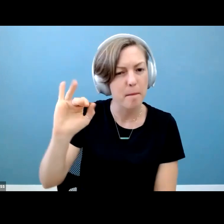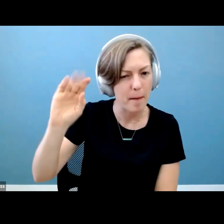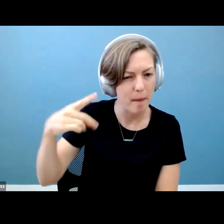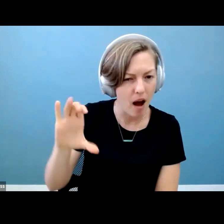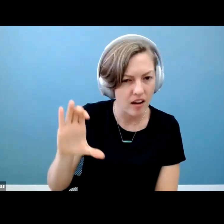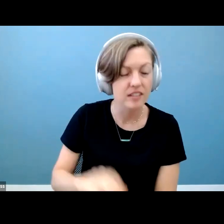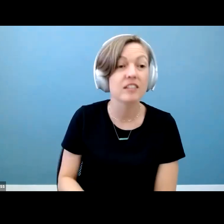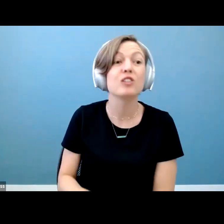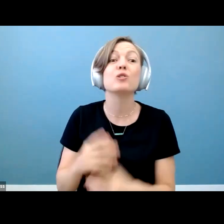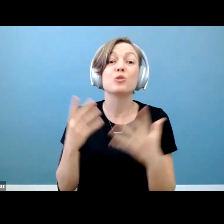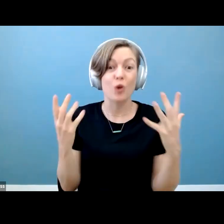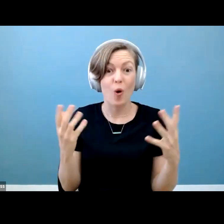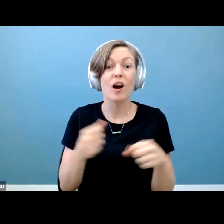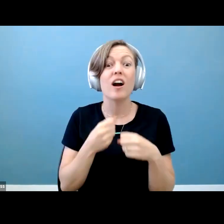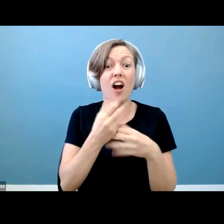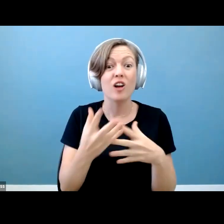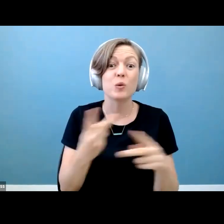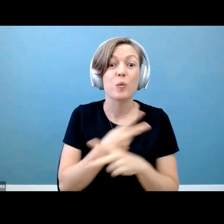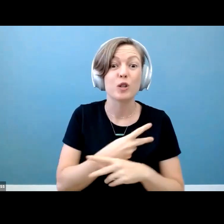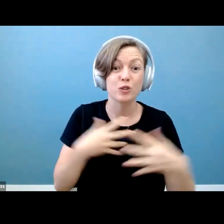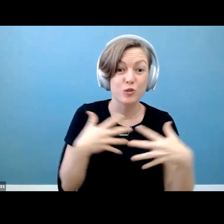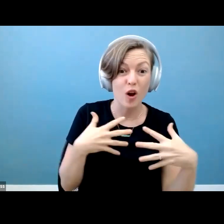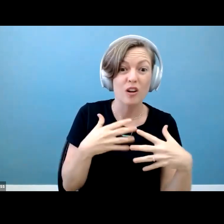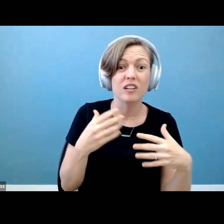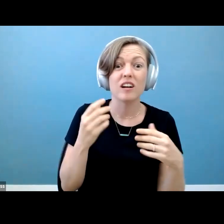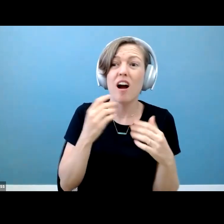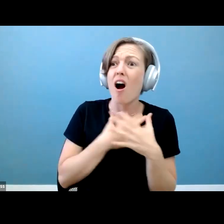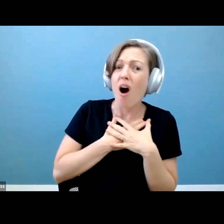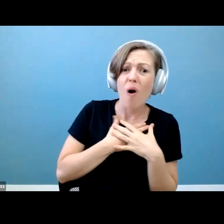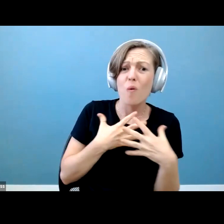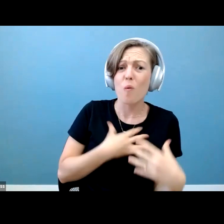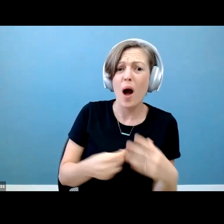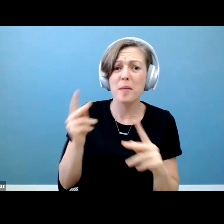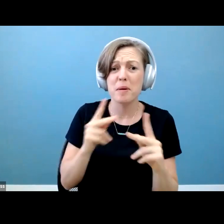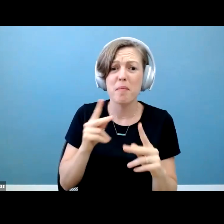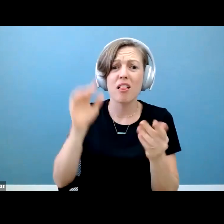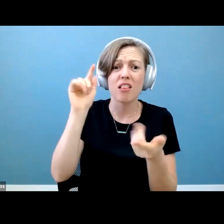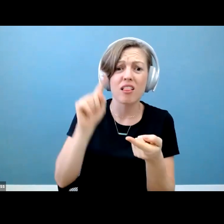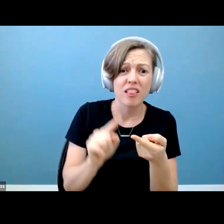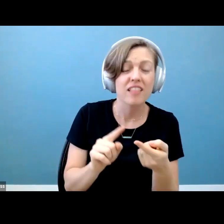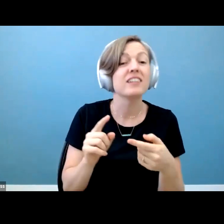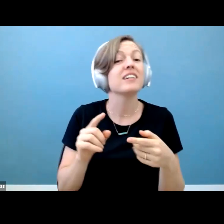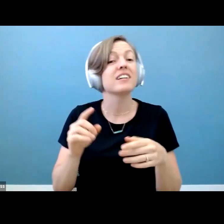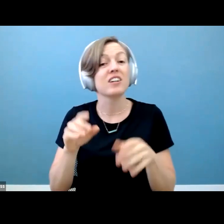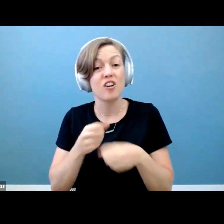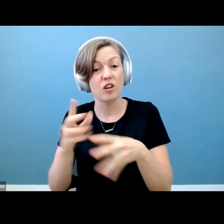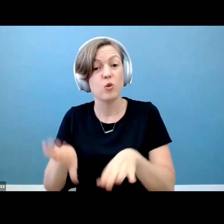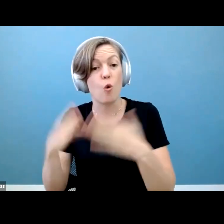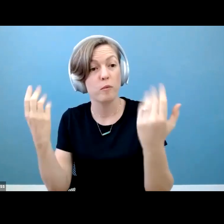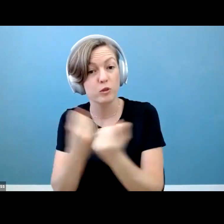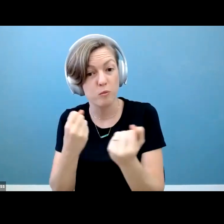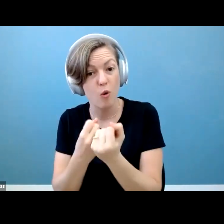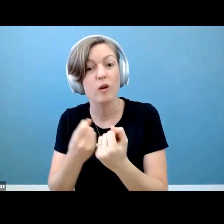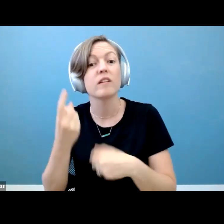white fright about white population decline. It furthered open support for eugenic great replacement